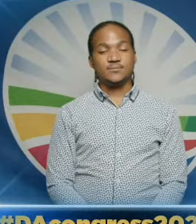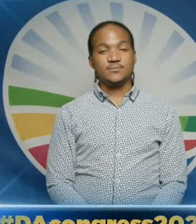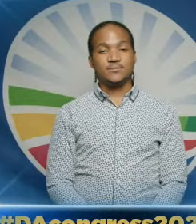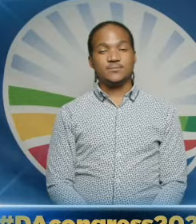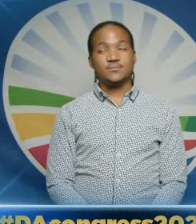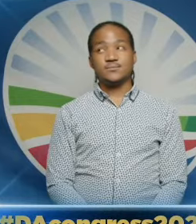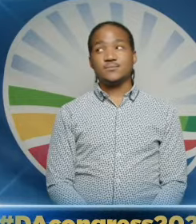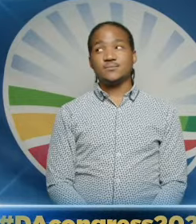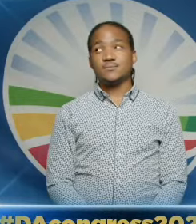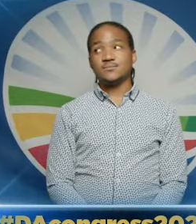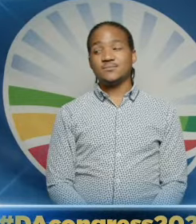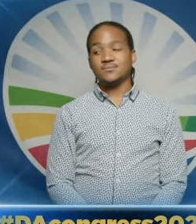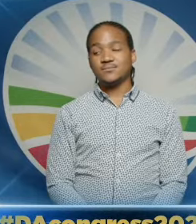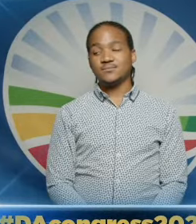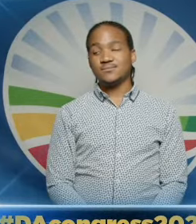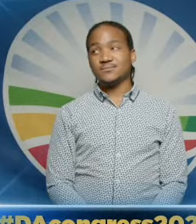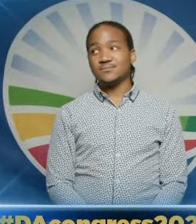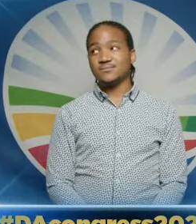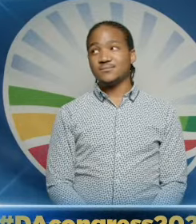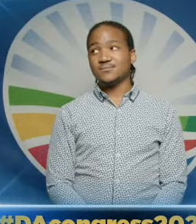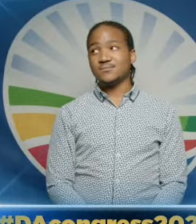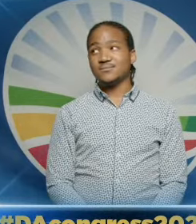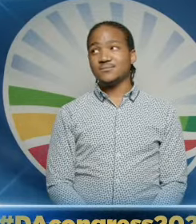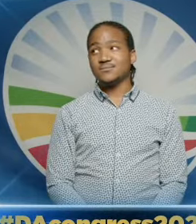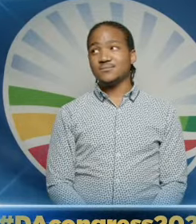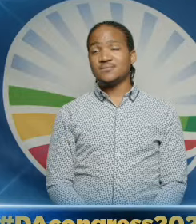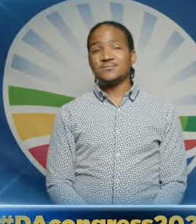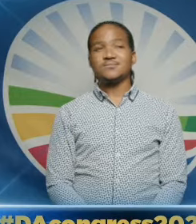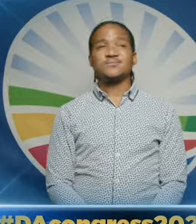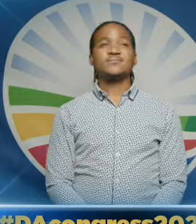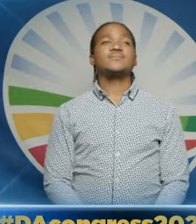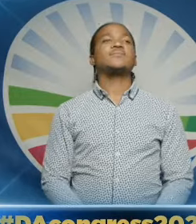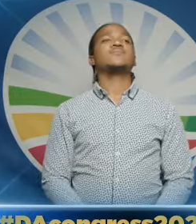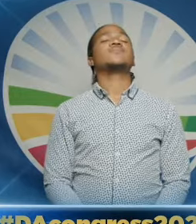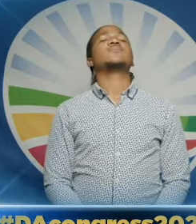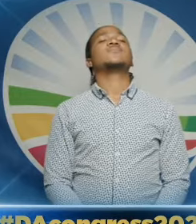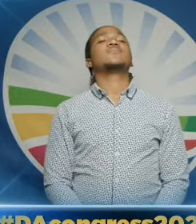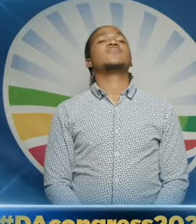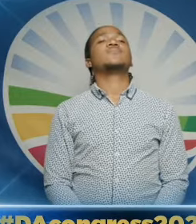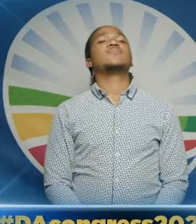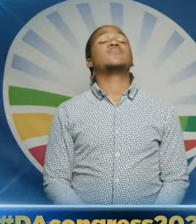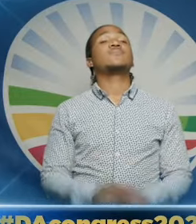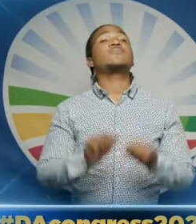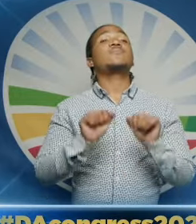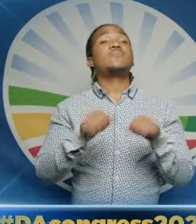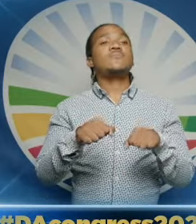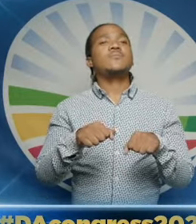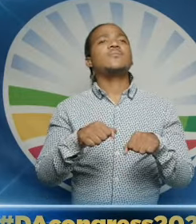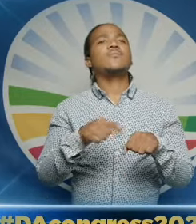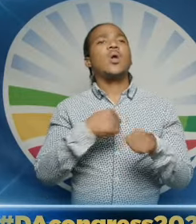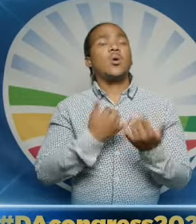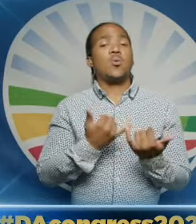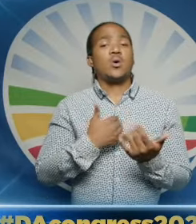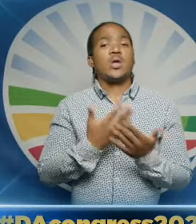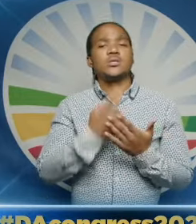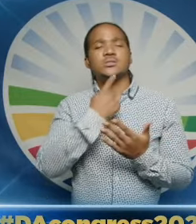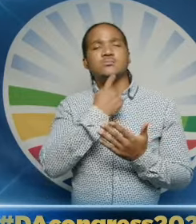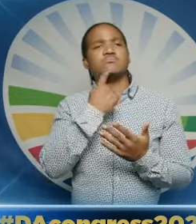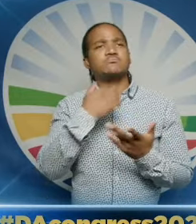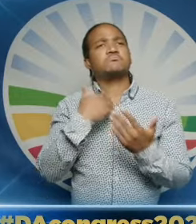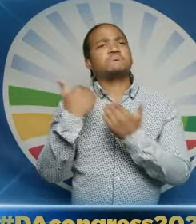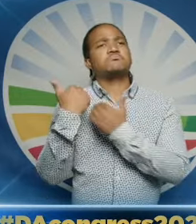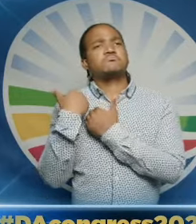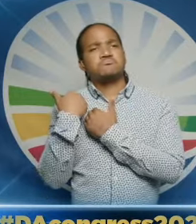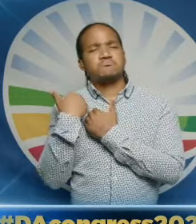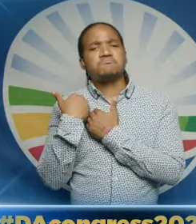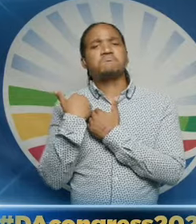contest or they're afraid to contest. Anybody can put up their hand and do so. And we have 8 candidates, as I said, for the Deputy Federal Chair, 7